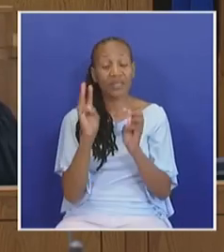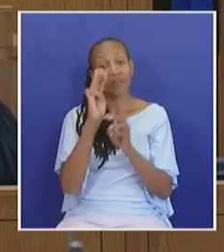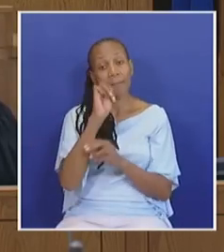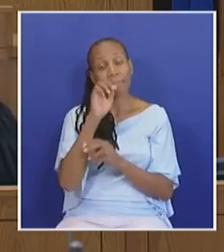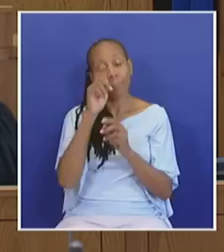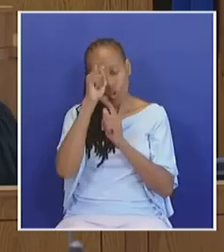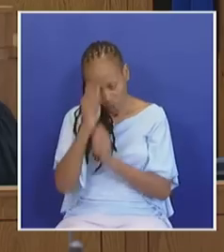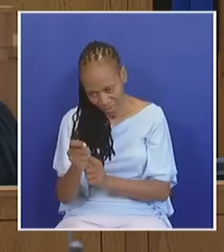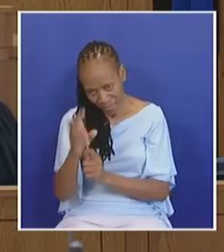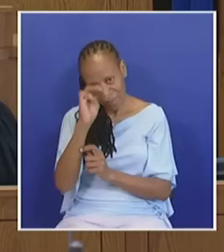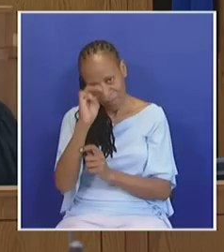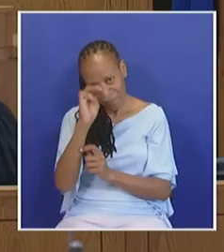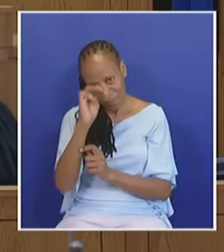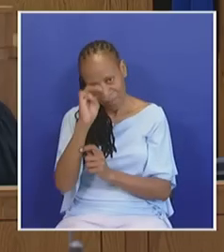is,